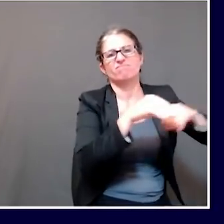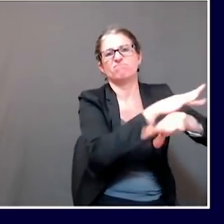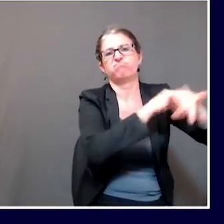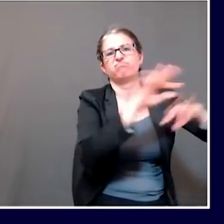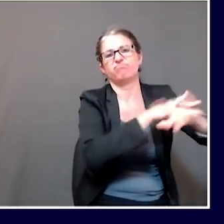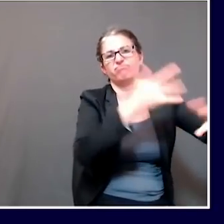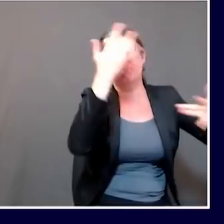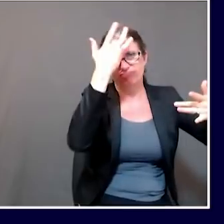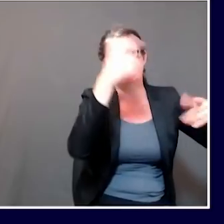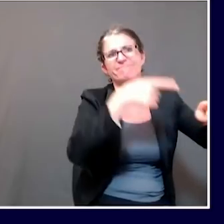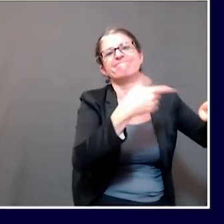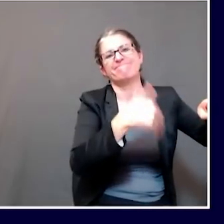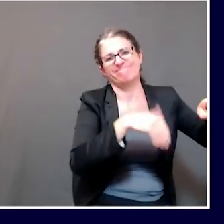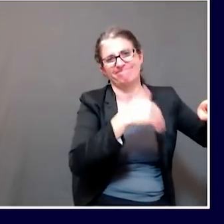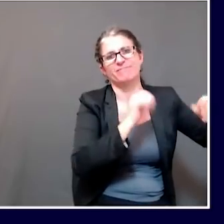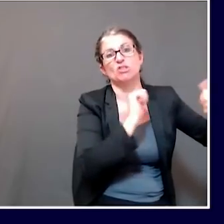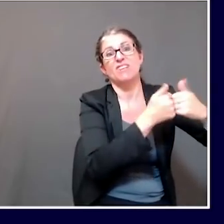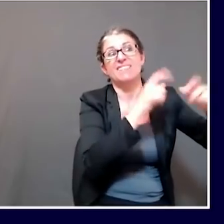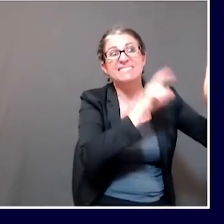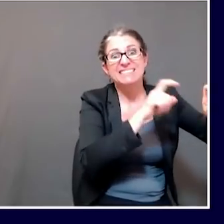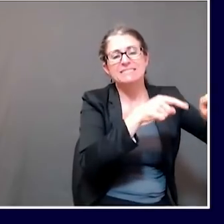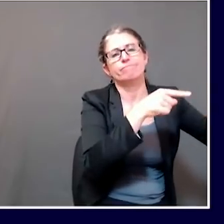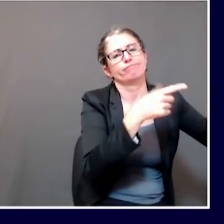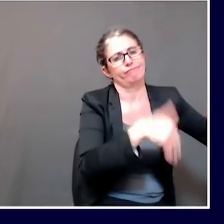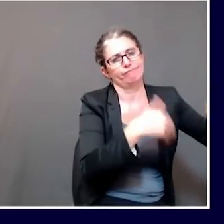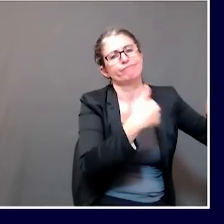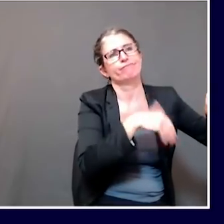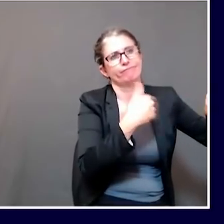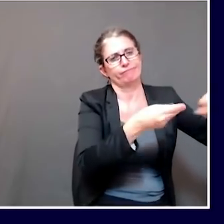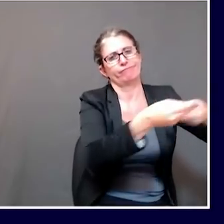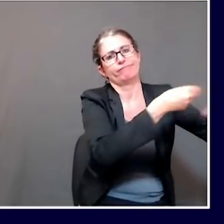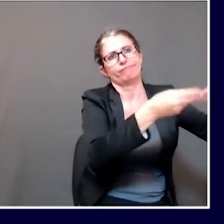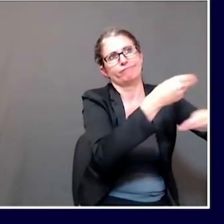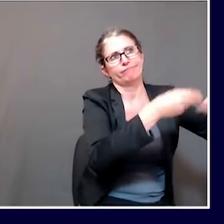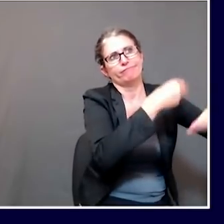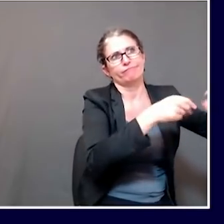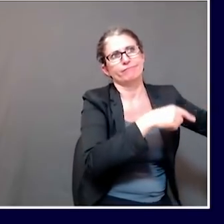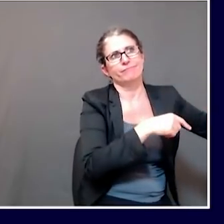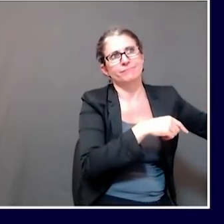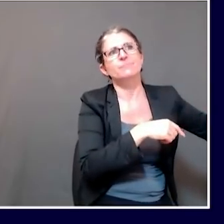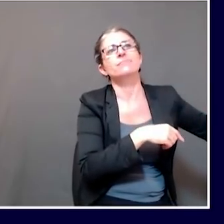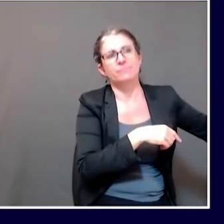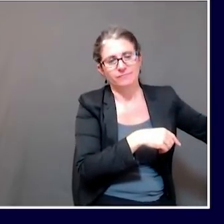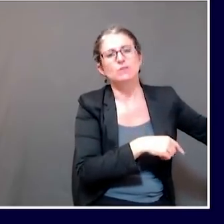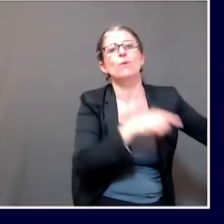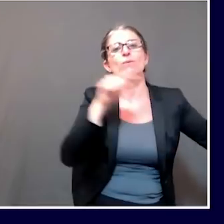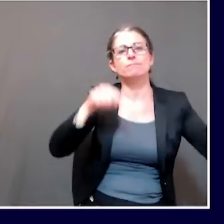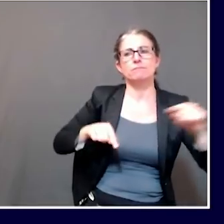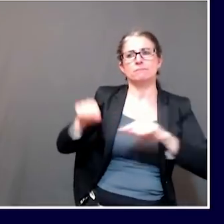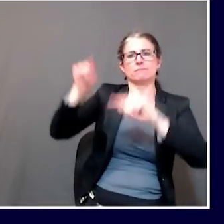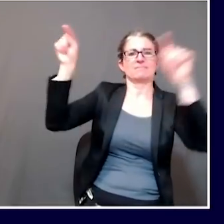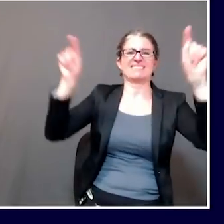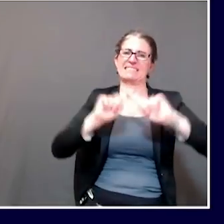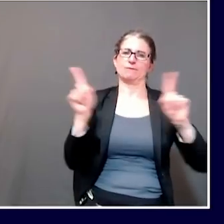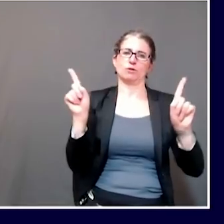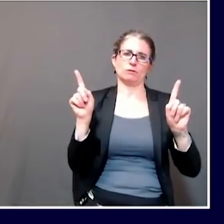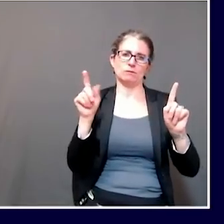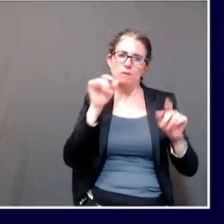initially, et cetera. So I think what you see across the border is a panoply of results. Thank